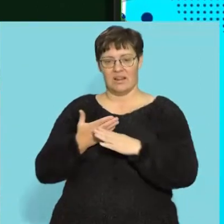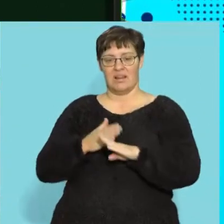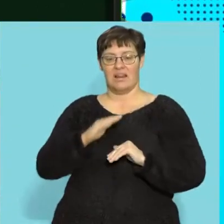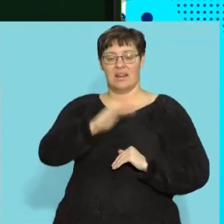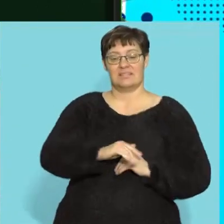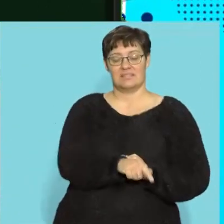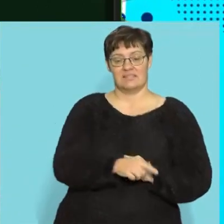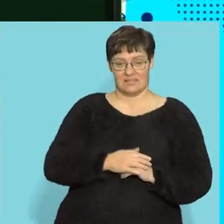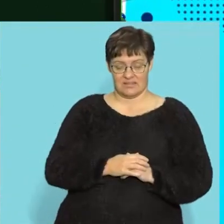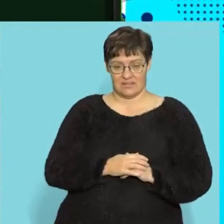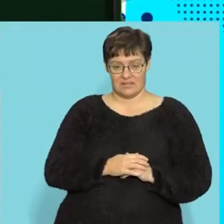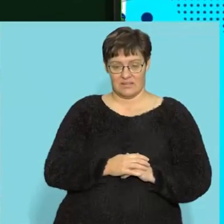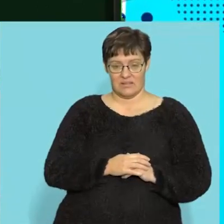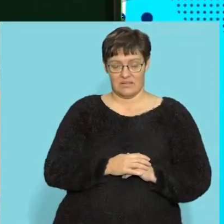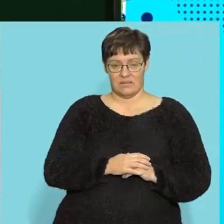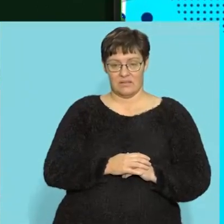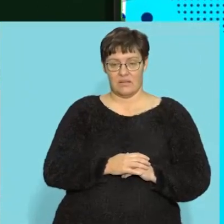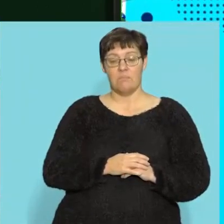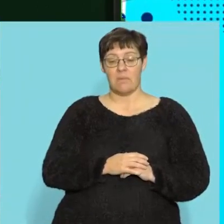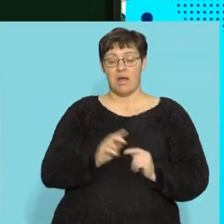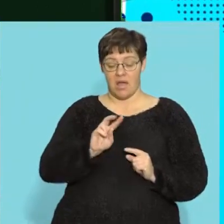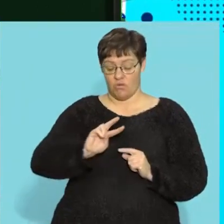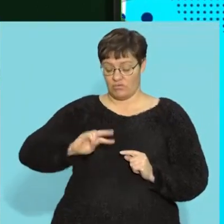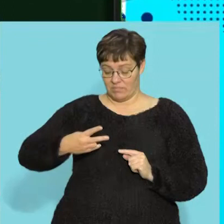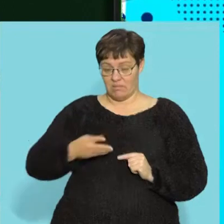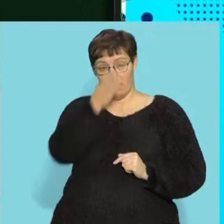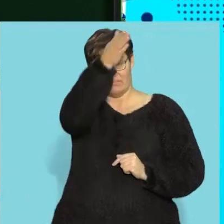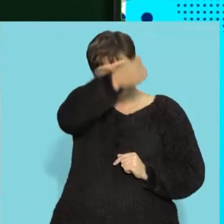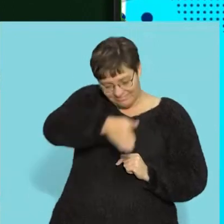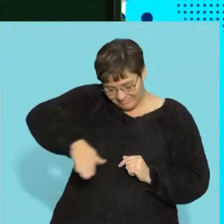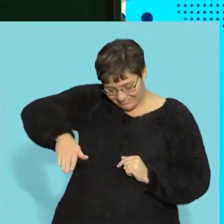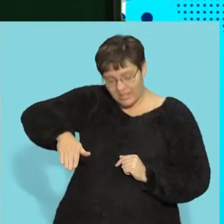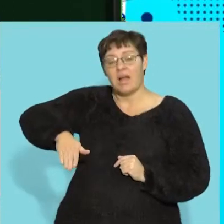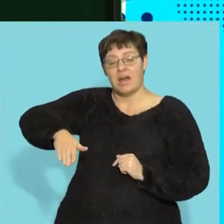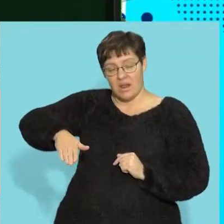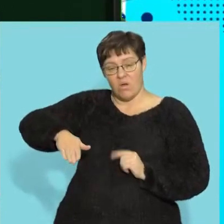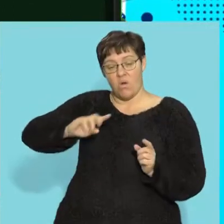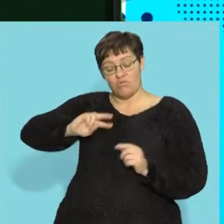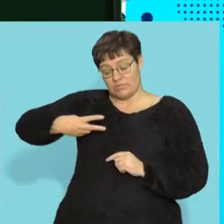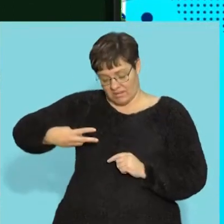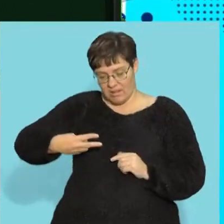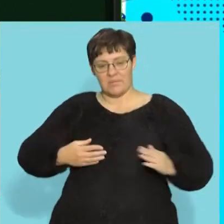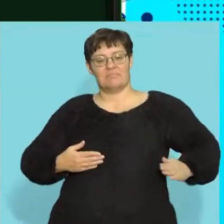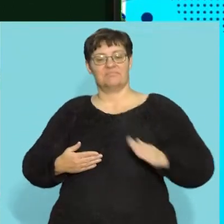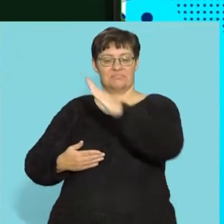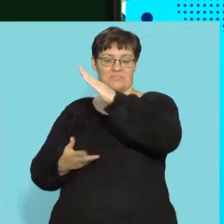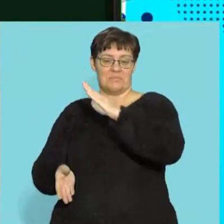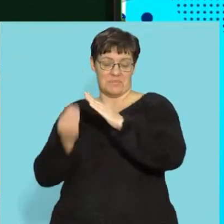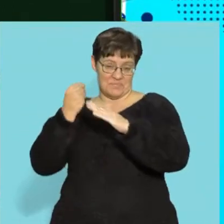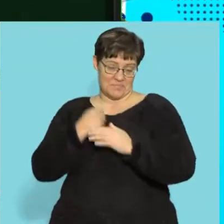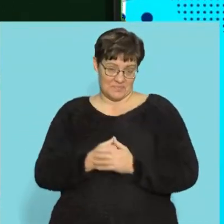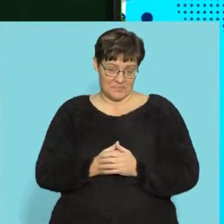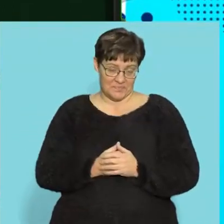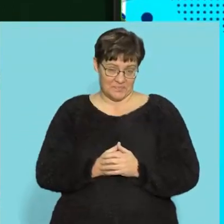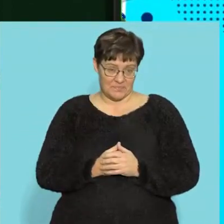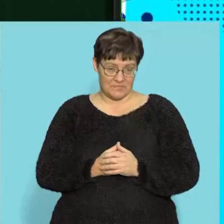lesser resistance. But then if we plotted the graph of the reciprocal of area, cross-sectional area versus resistance, we get a linear graph.